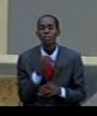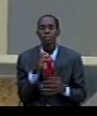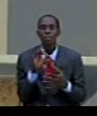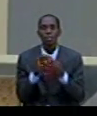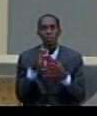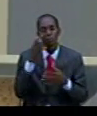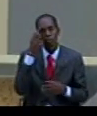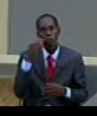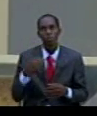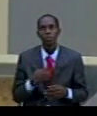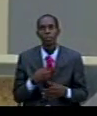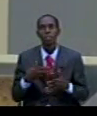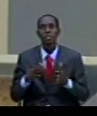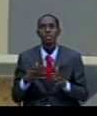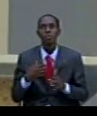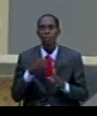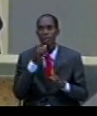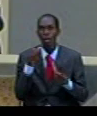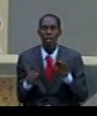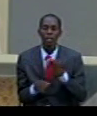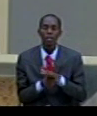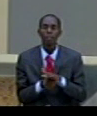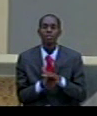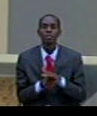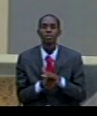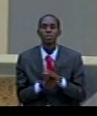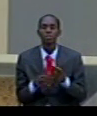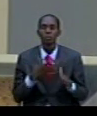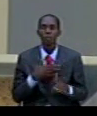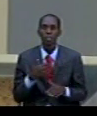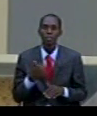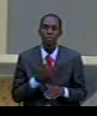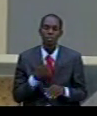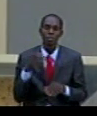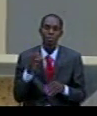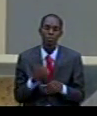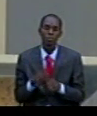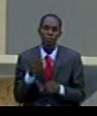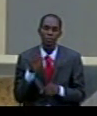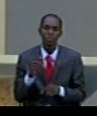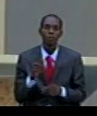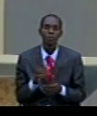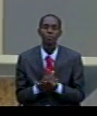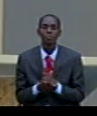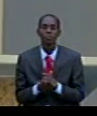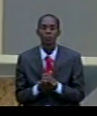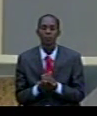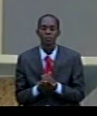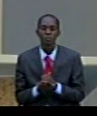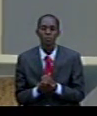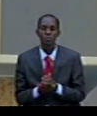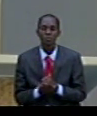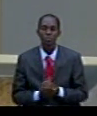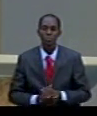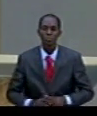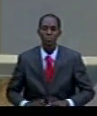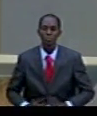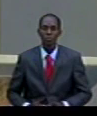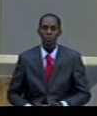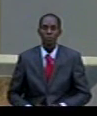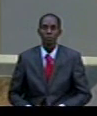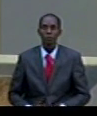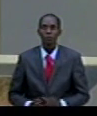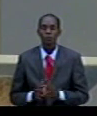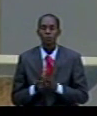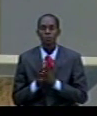me hide myself in thee. Let the water and the blood from the river side which flowed be